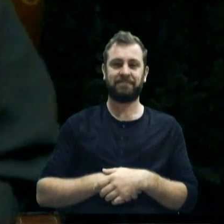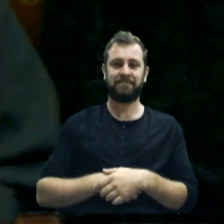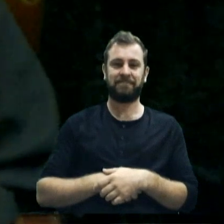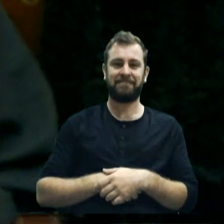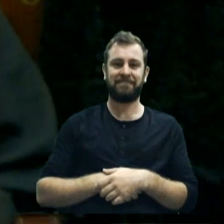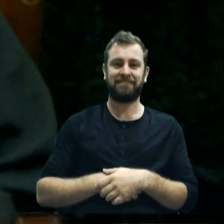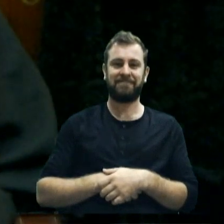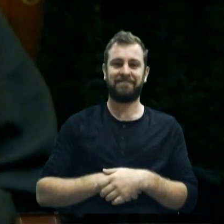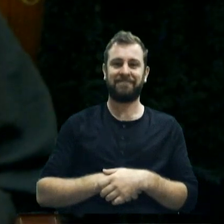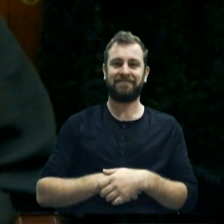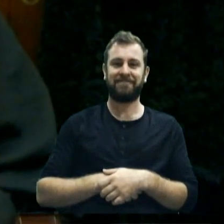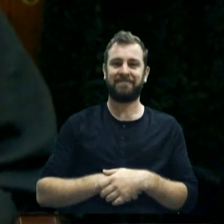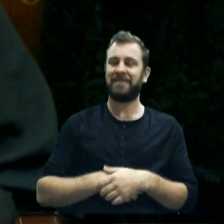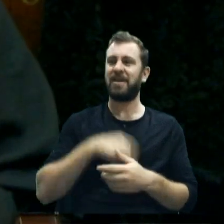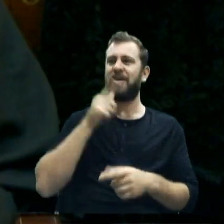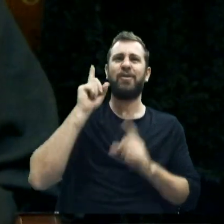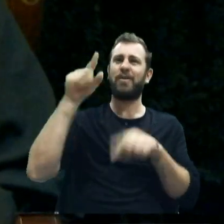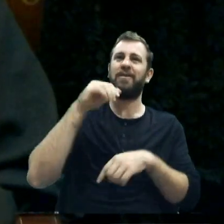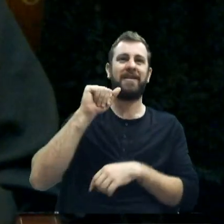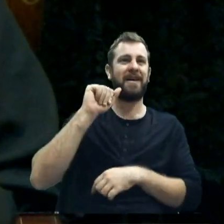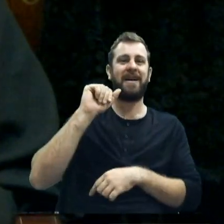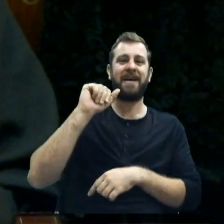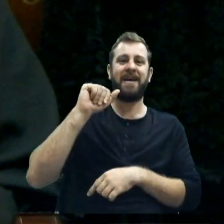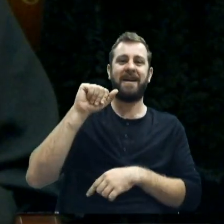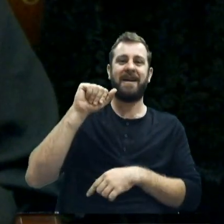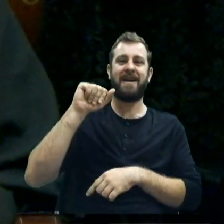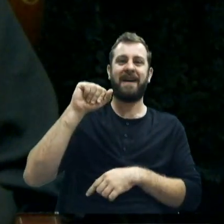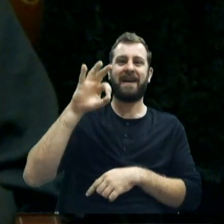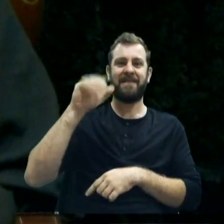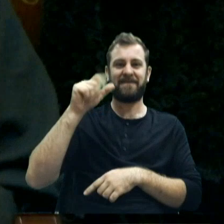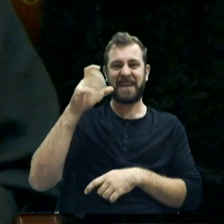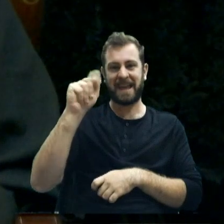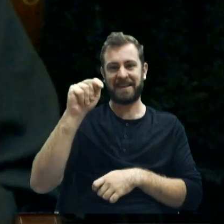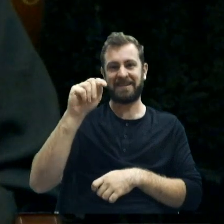Don't go to the Afghan Center. Come here instead.